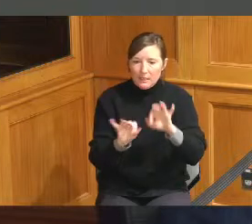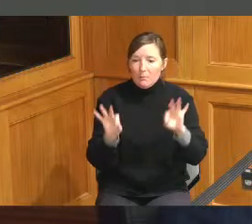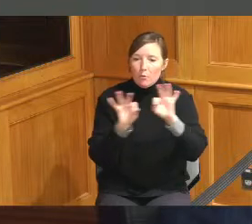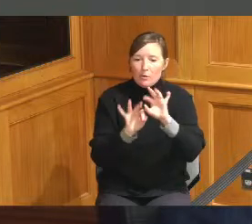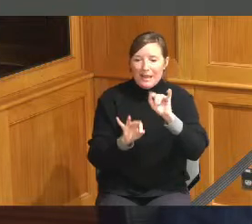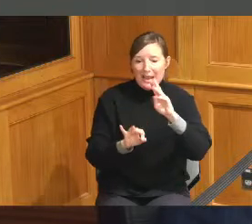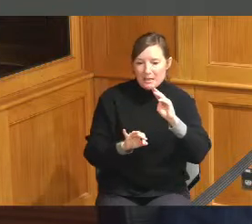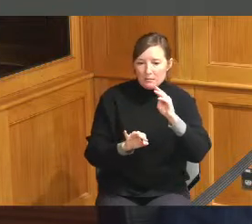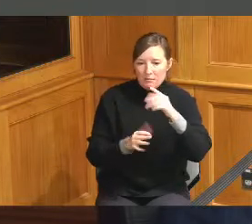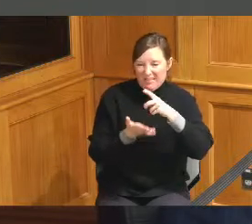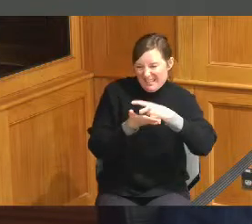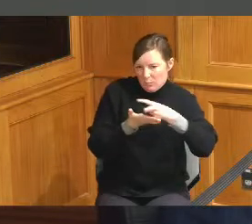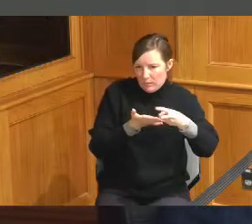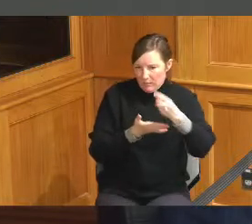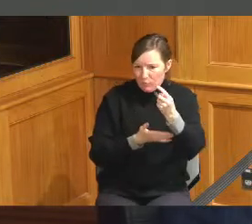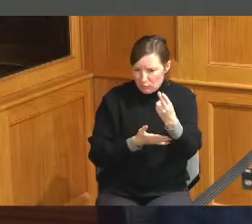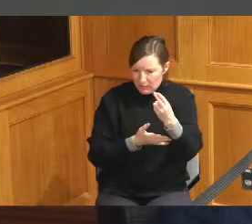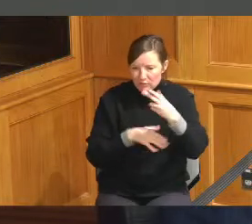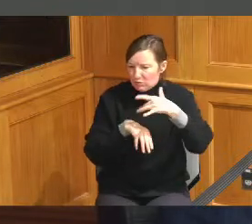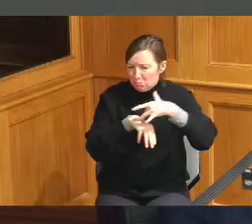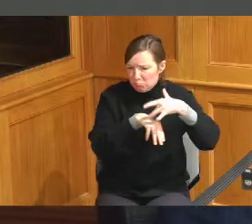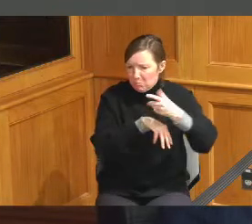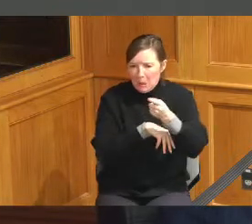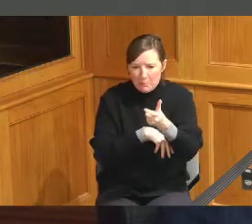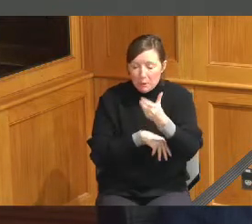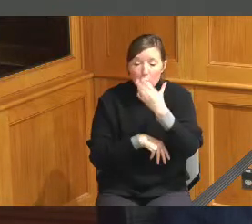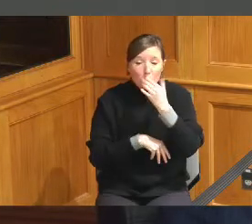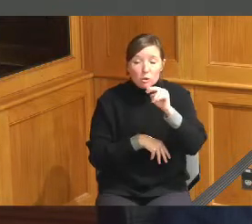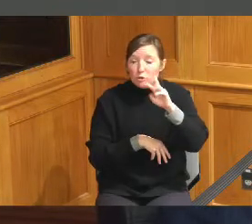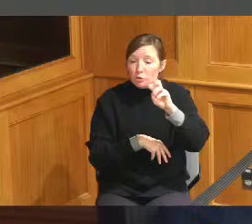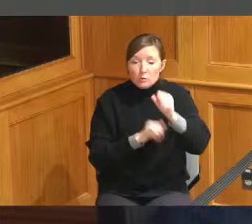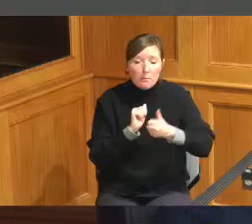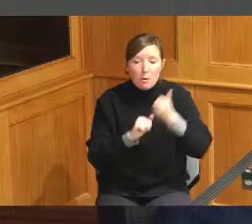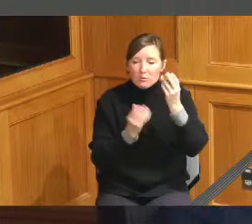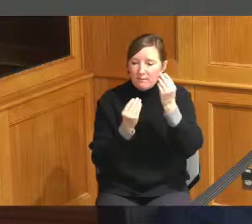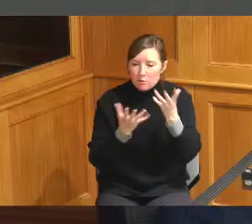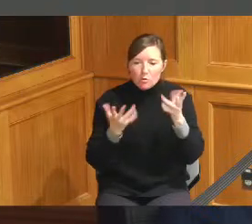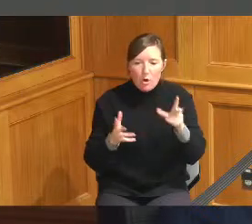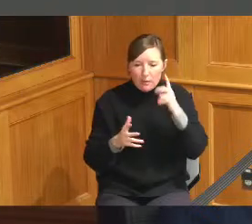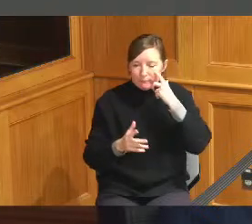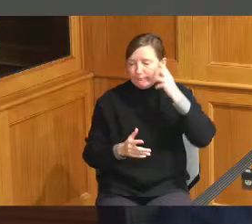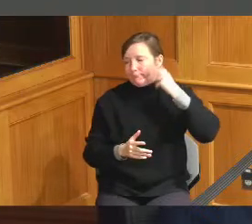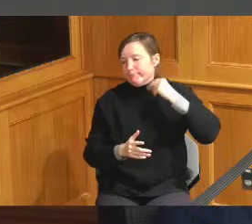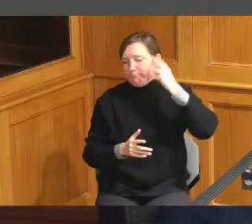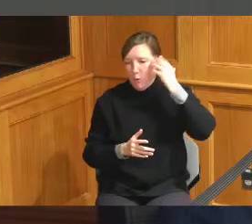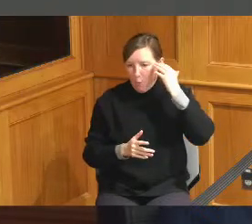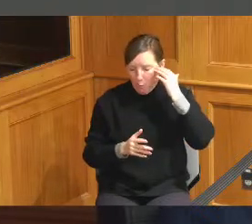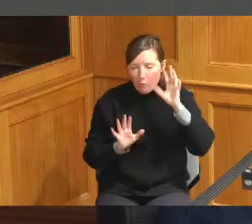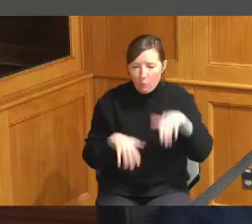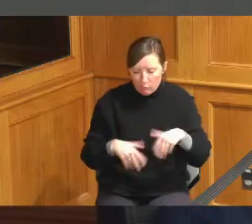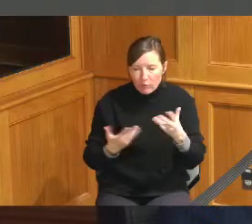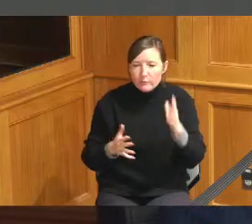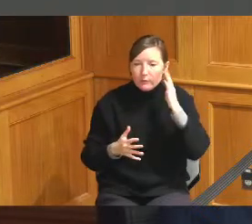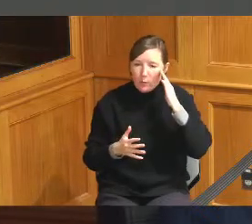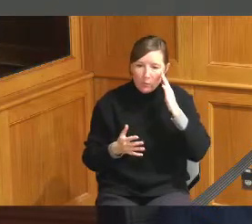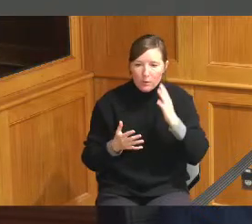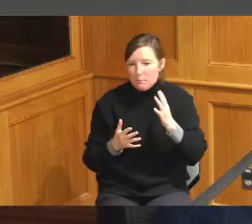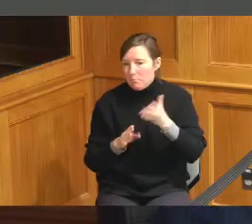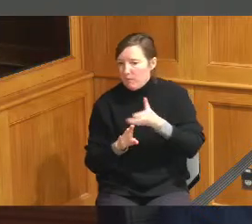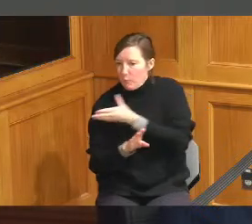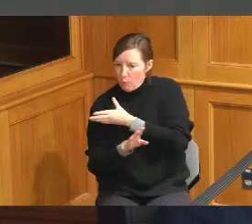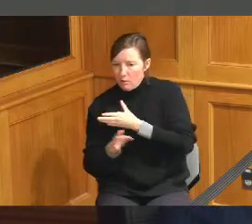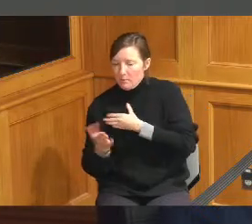walk the board through it. The good news is the majority of this information you have seen before, either through items I've